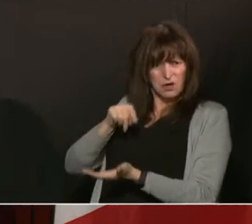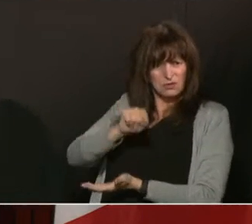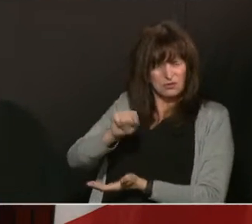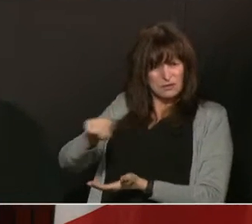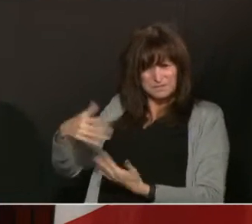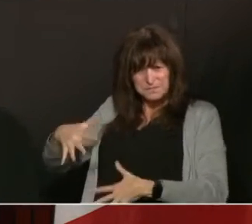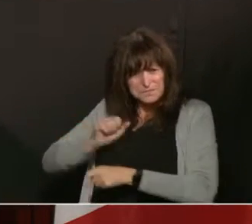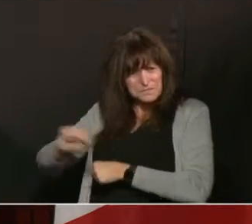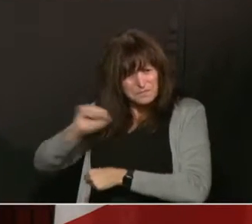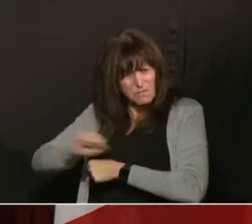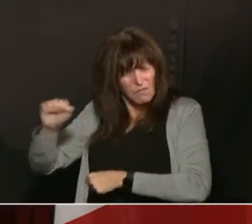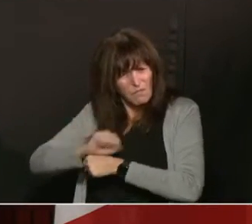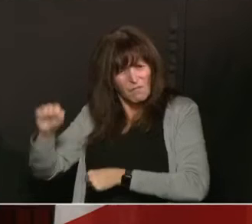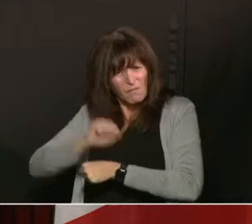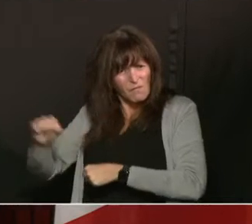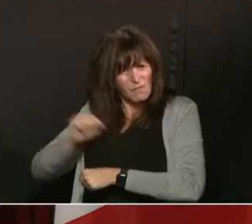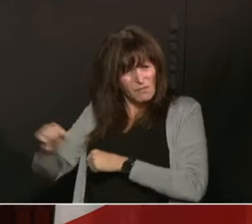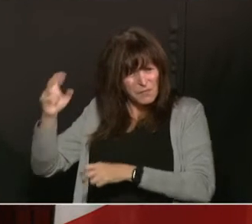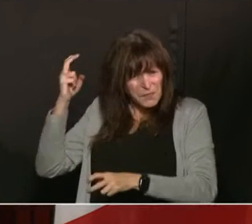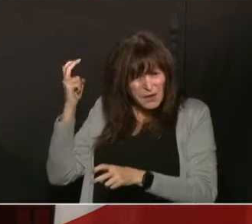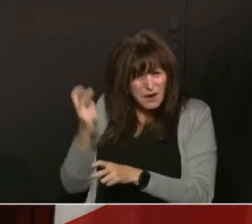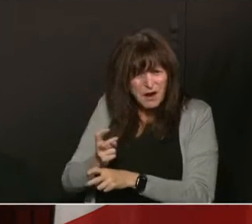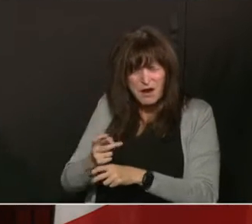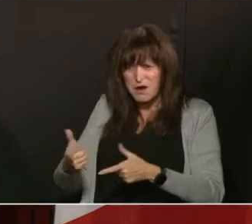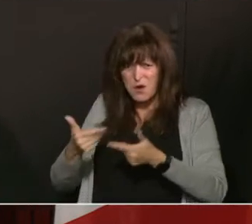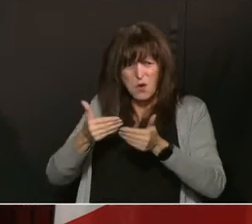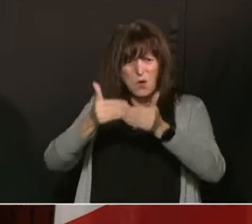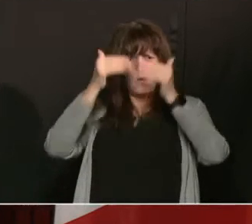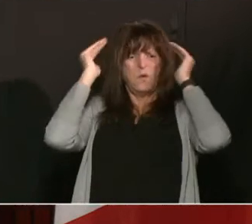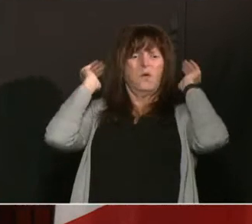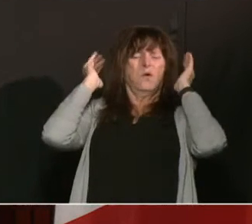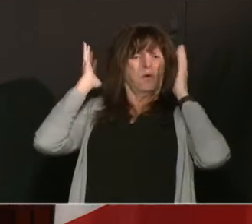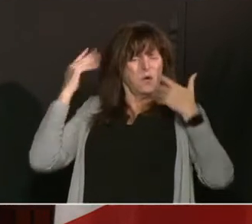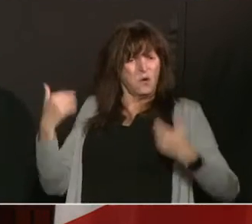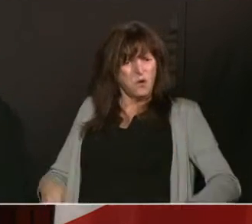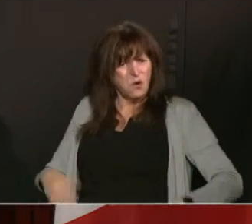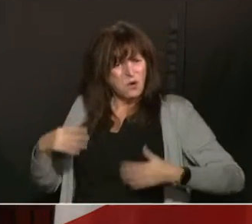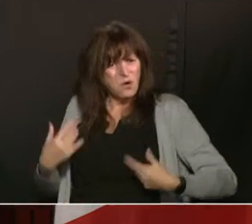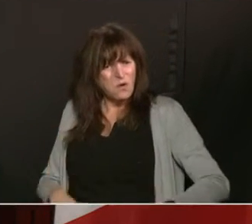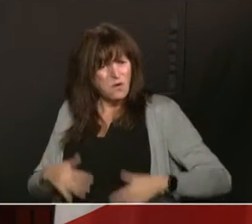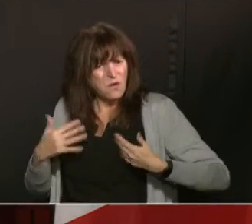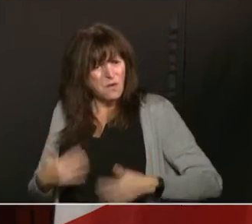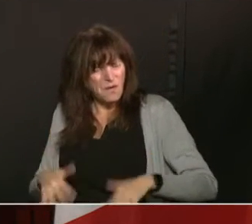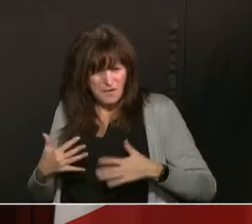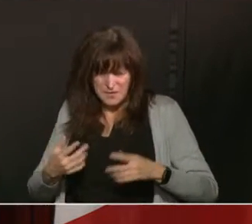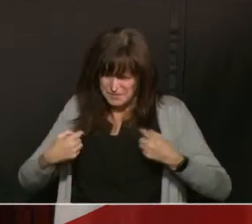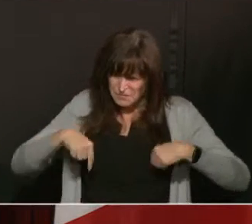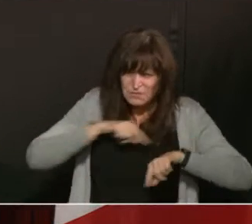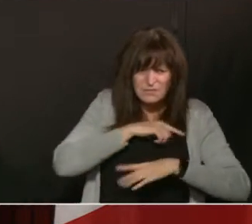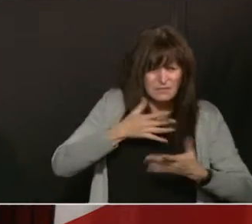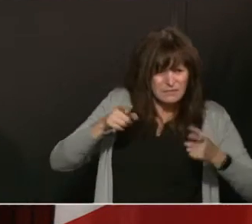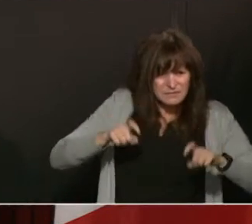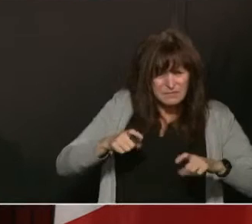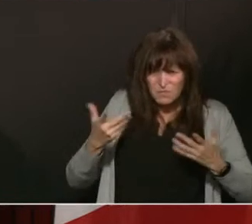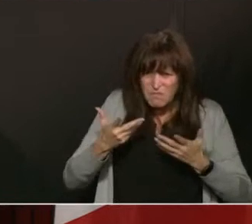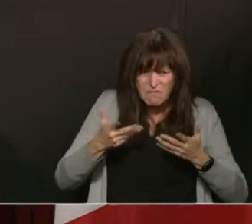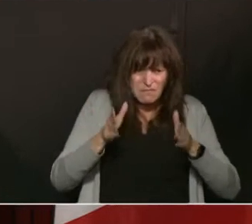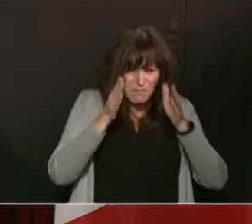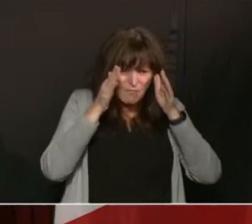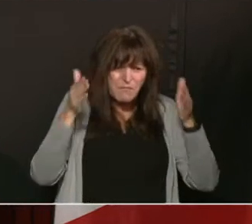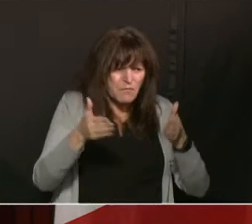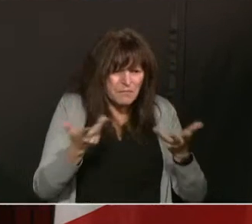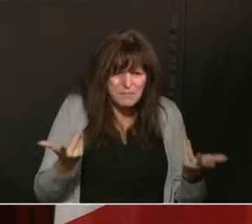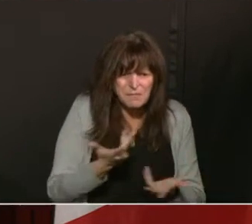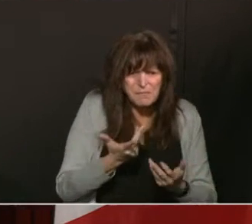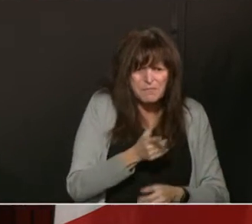management capacity, but we need to keep focusing and protecting the most vulnerable by providing case